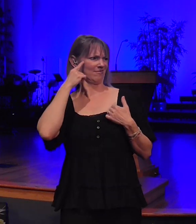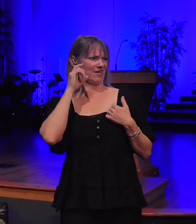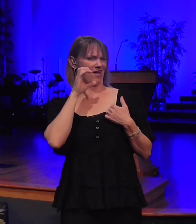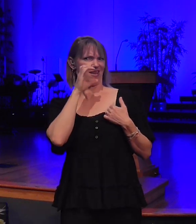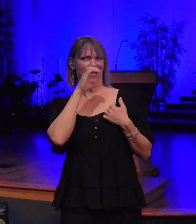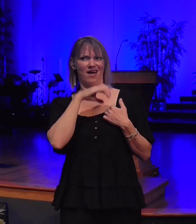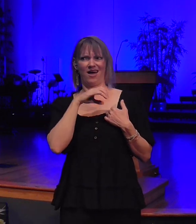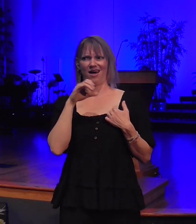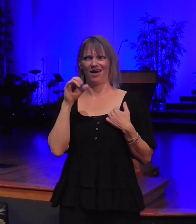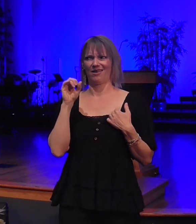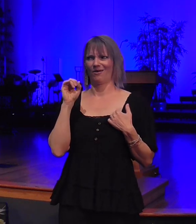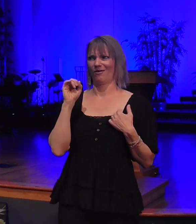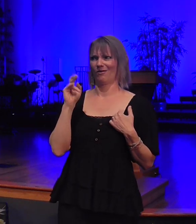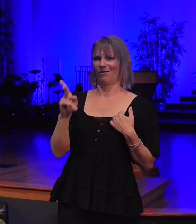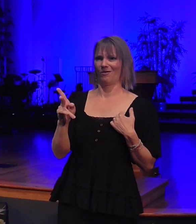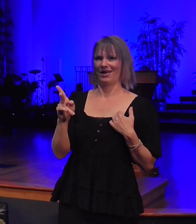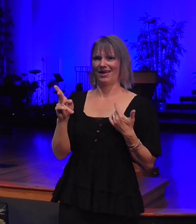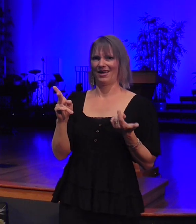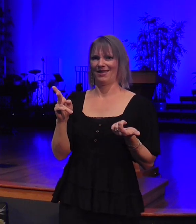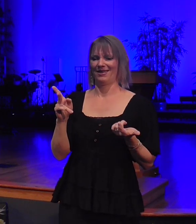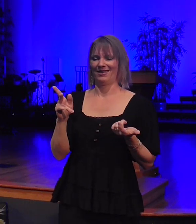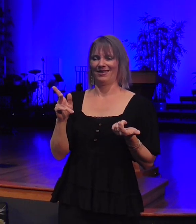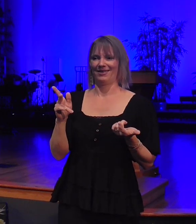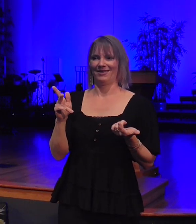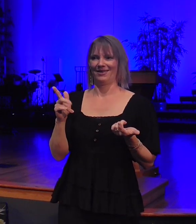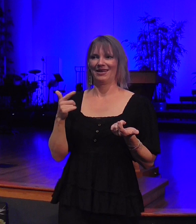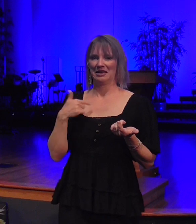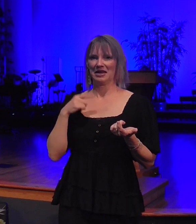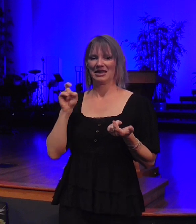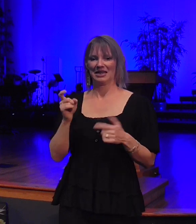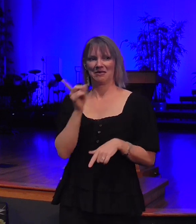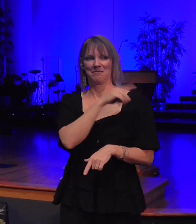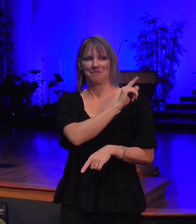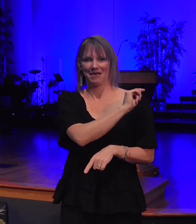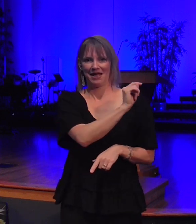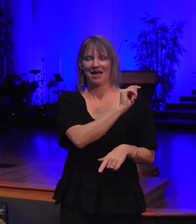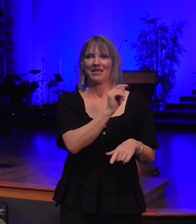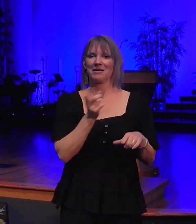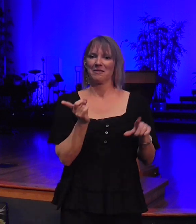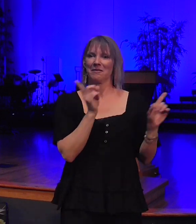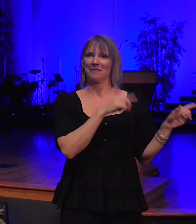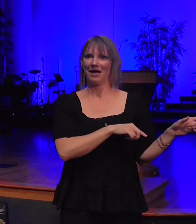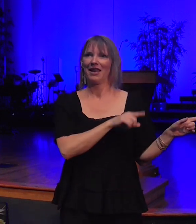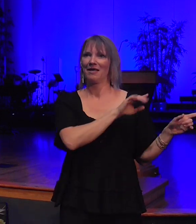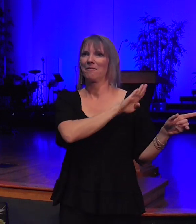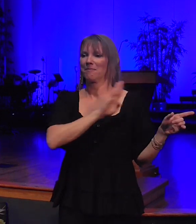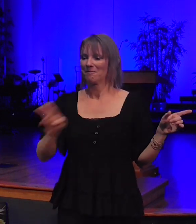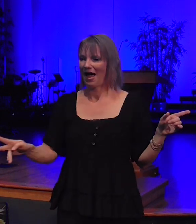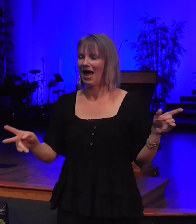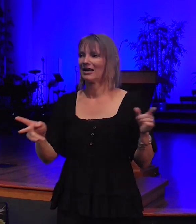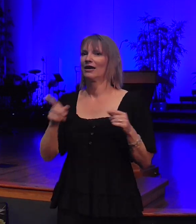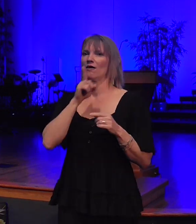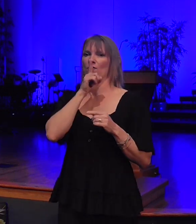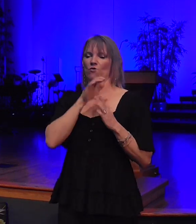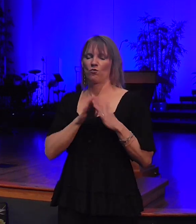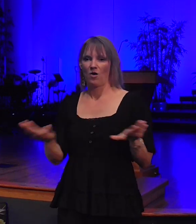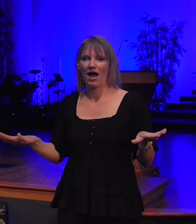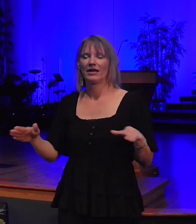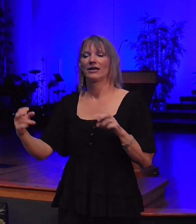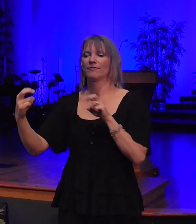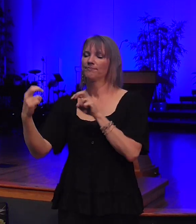to need to heed that call. And so I went to the restroom, and I came back, and things are quiet for a while. And she just